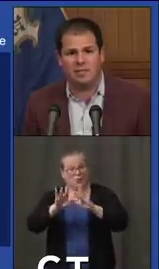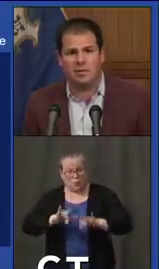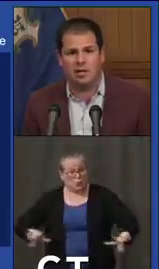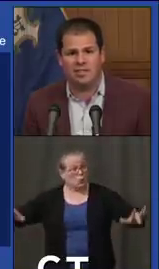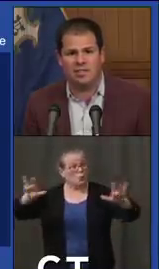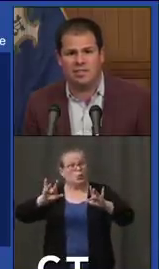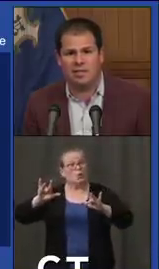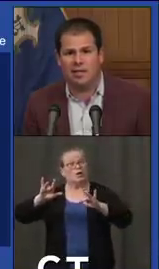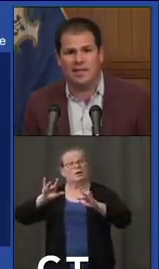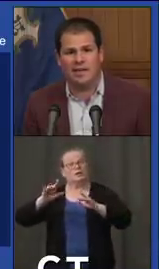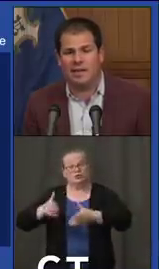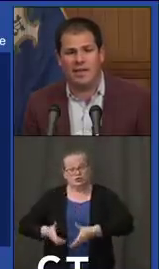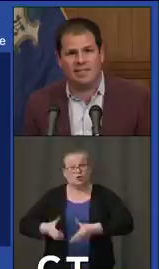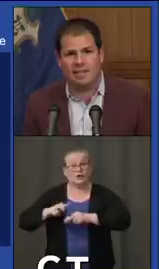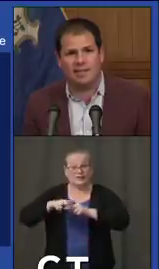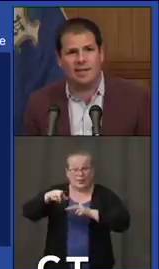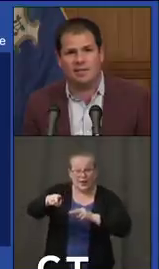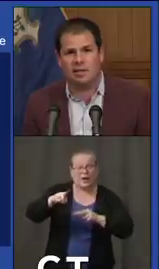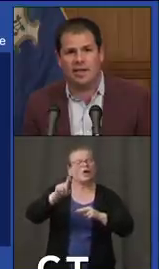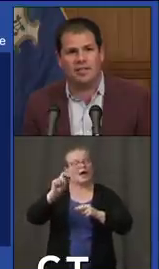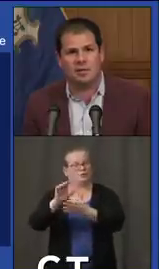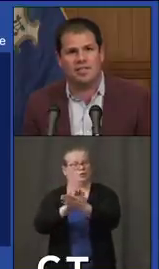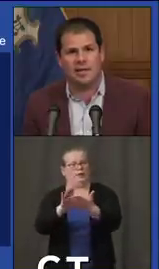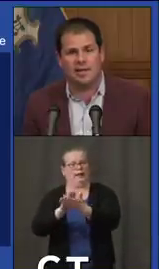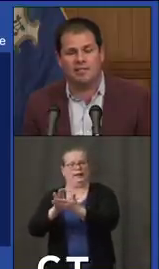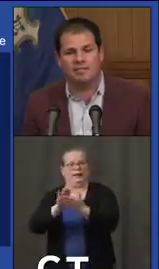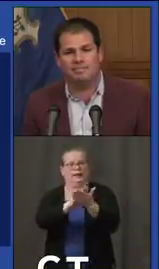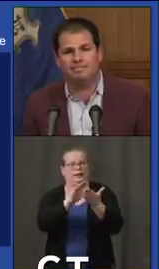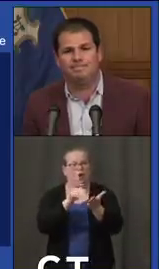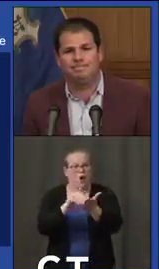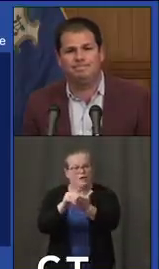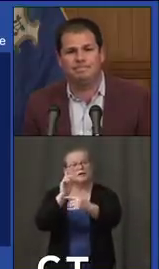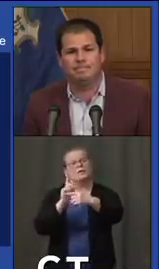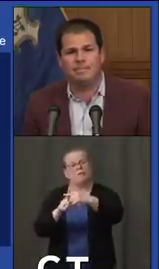happens in certain offices. And then again, hand sanitizer. I can't stress that enough.